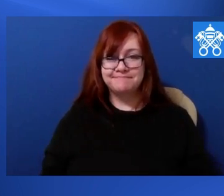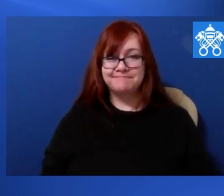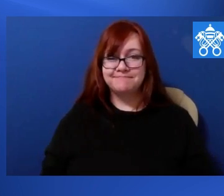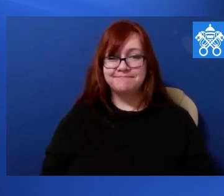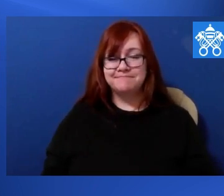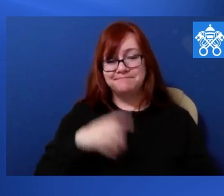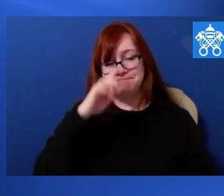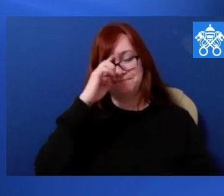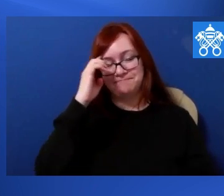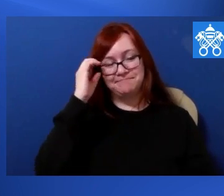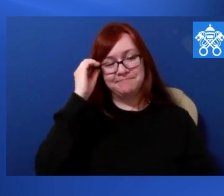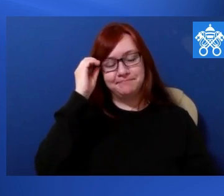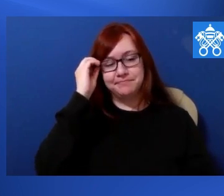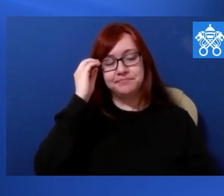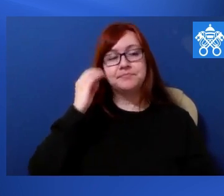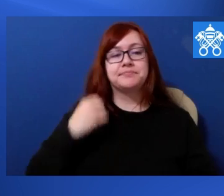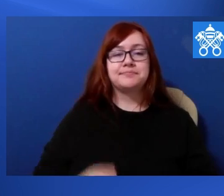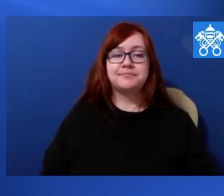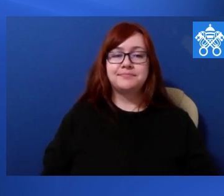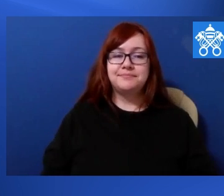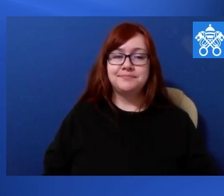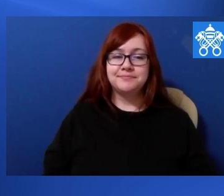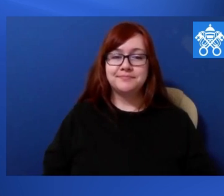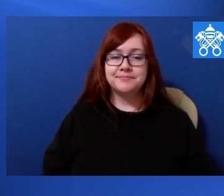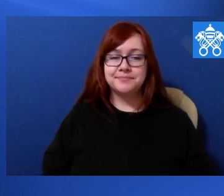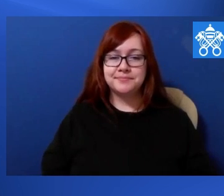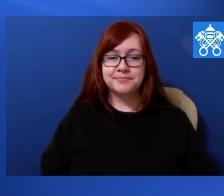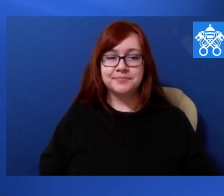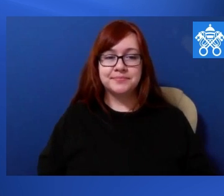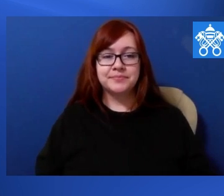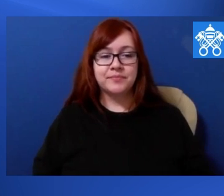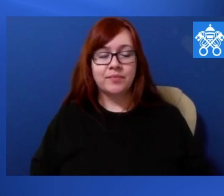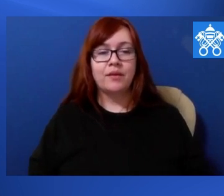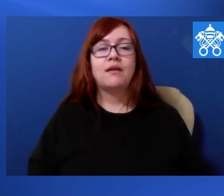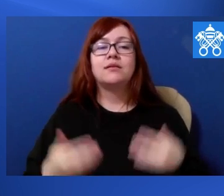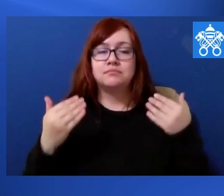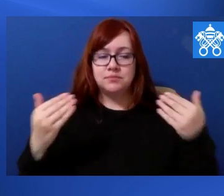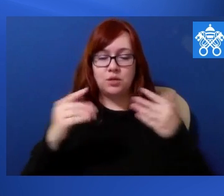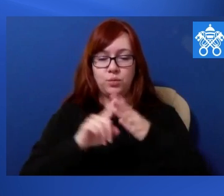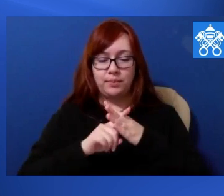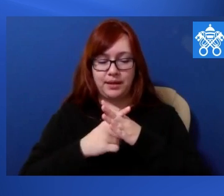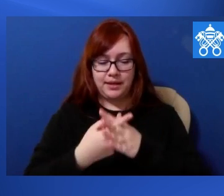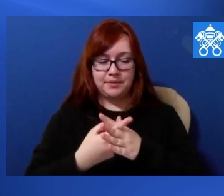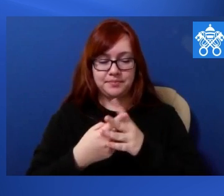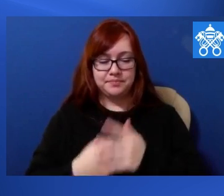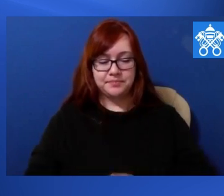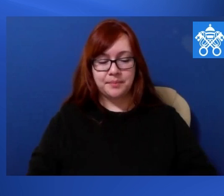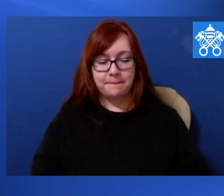all of you joining through other digital platforms. O Dio, vieni a salvarmi. And we begin.